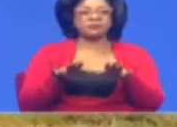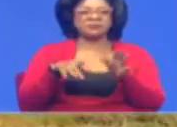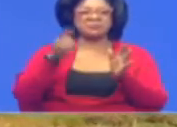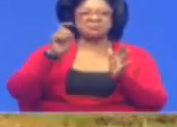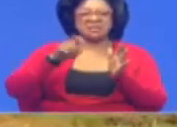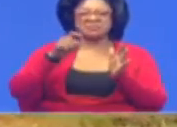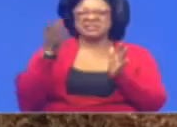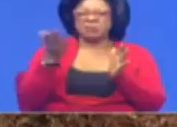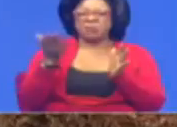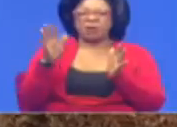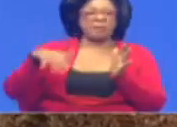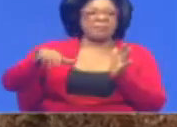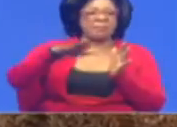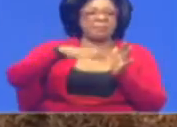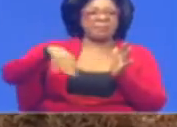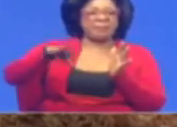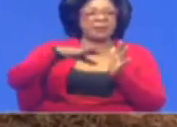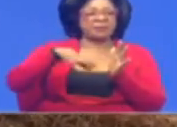here.